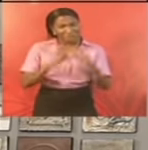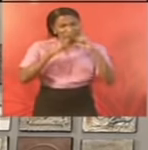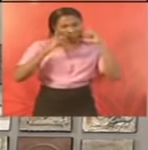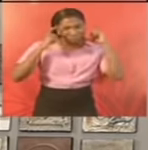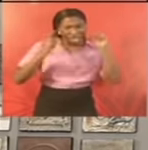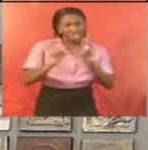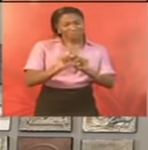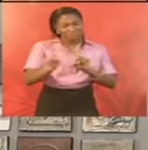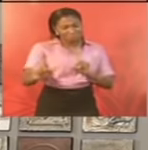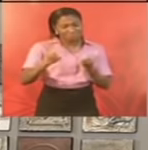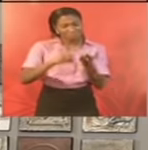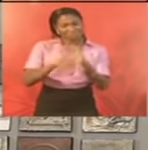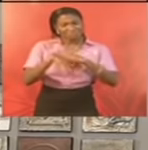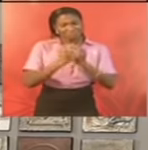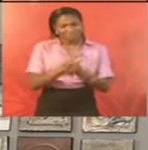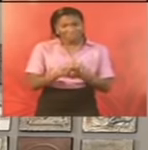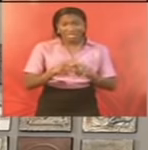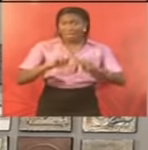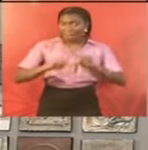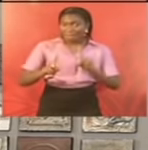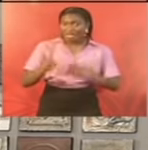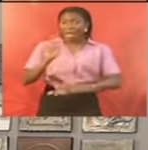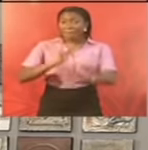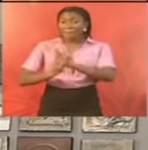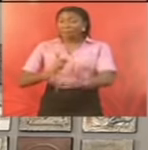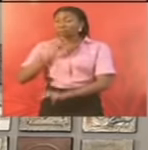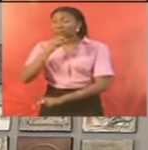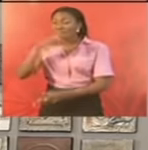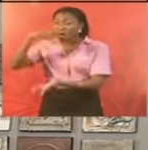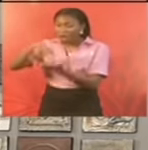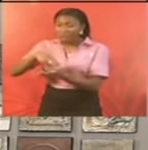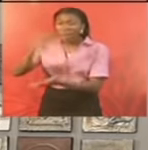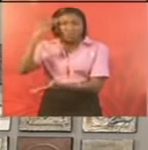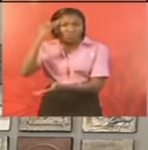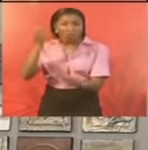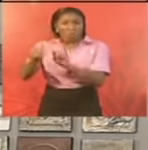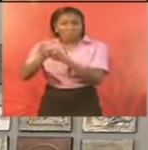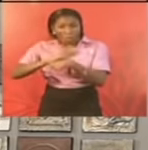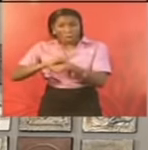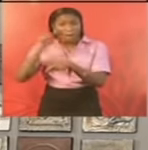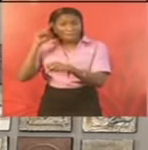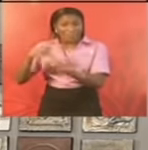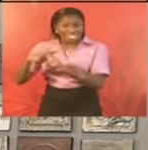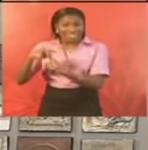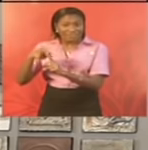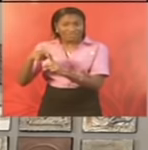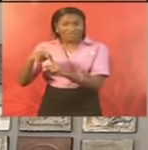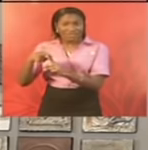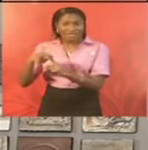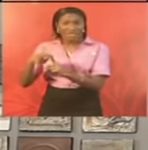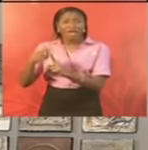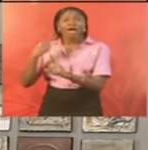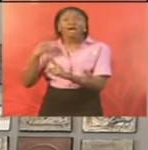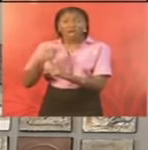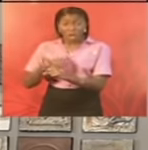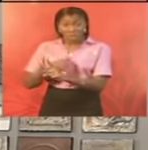have been identified and confirmed as COVID-19 positive cases, we make the extra effort to